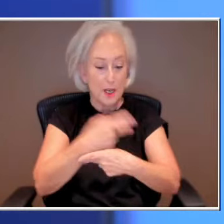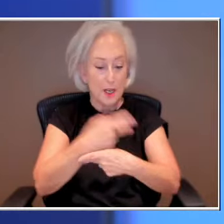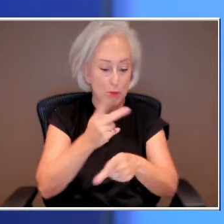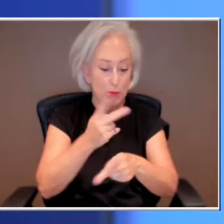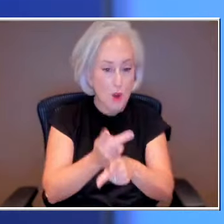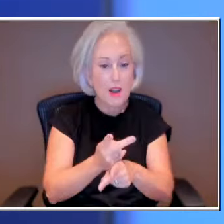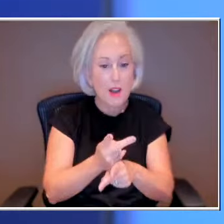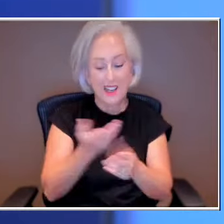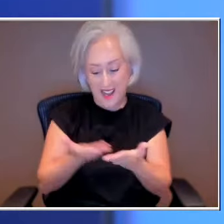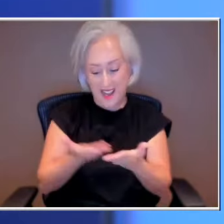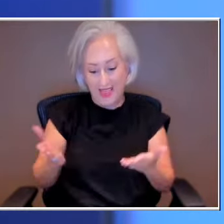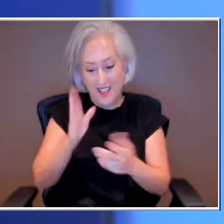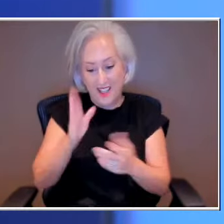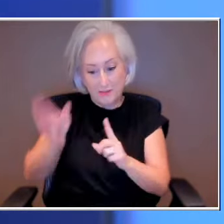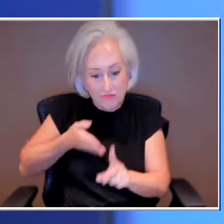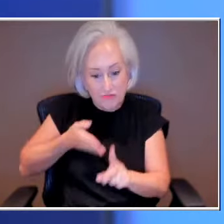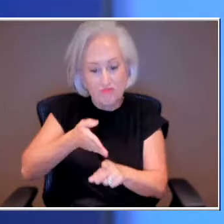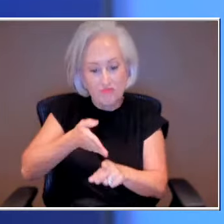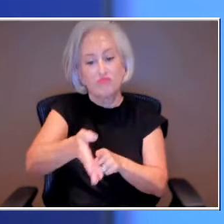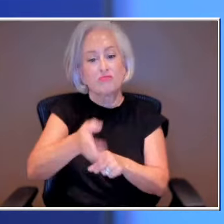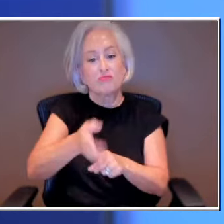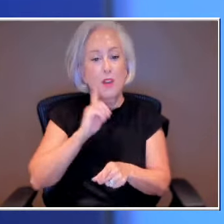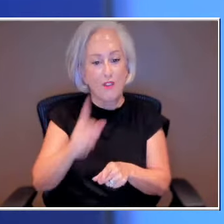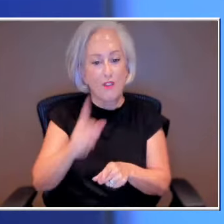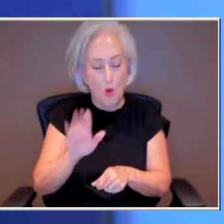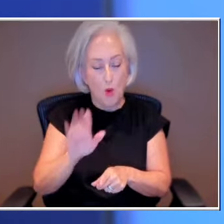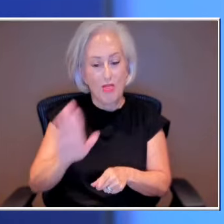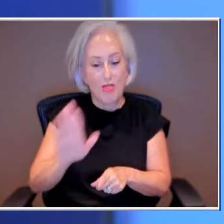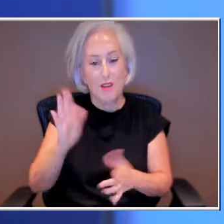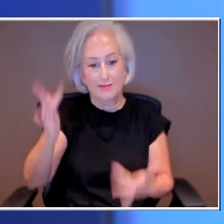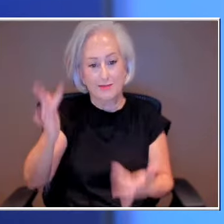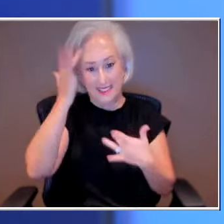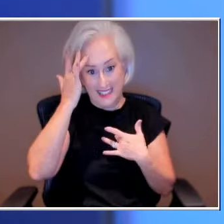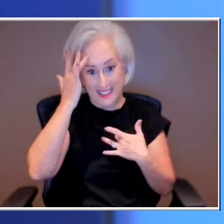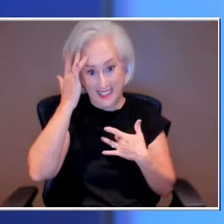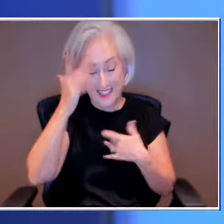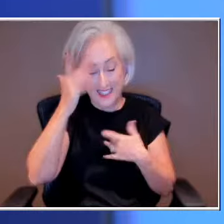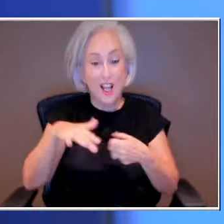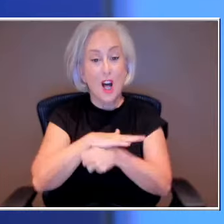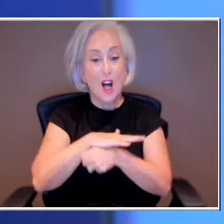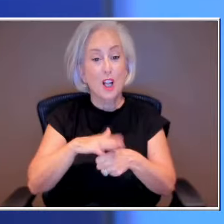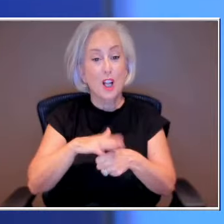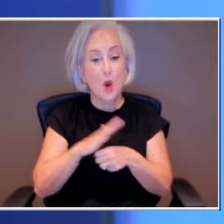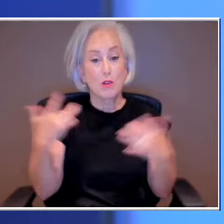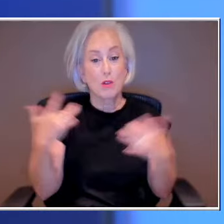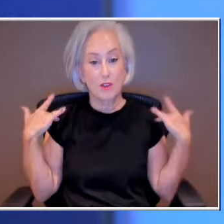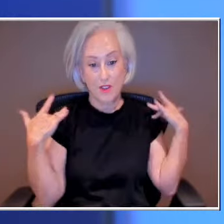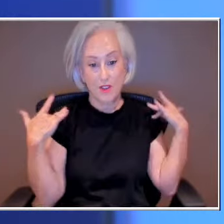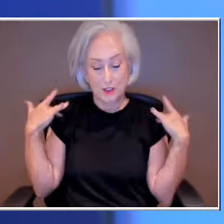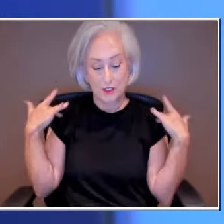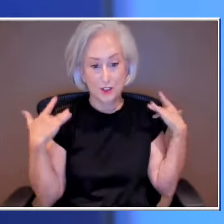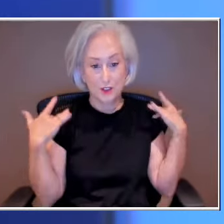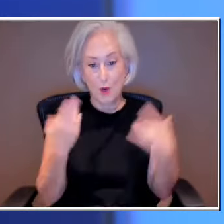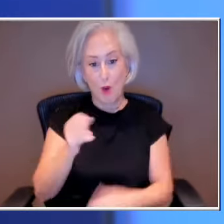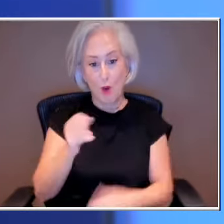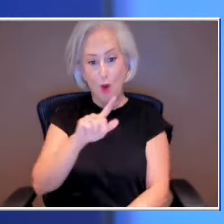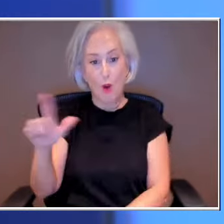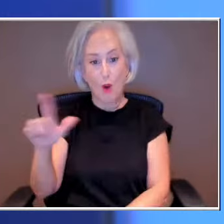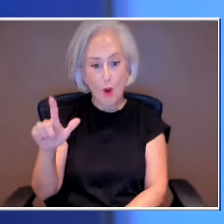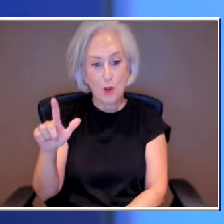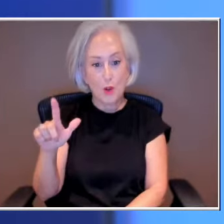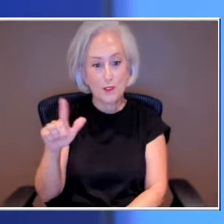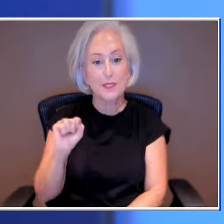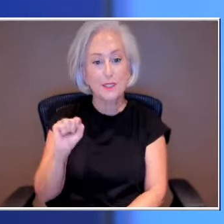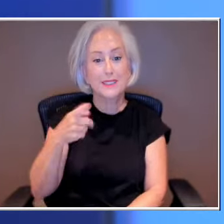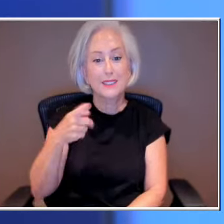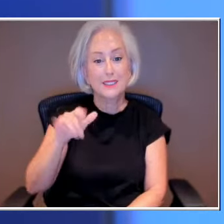is fitting that a local fashion show helps support Missy's patients. Hall's Spirit and Style Fashion Show is almost here, and